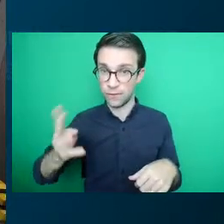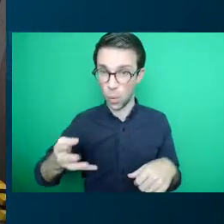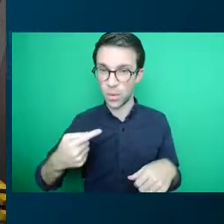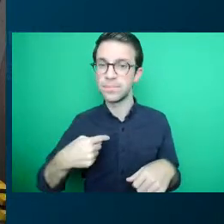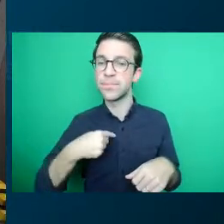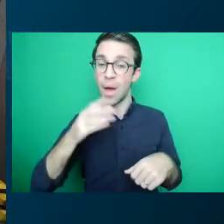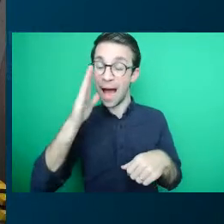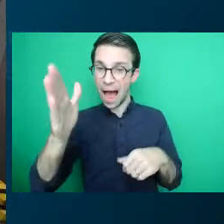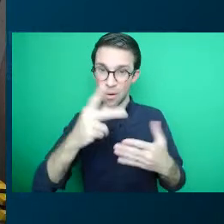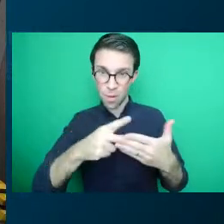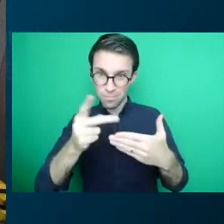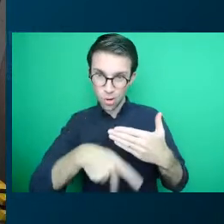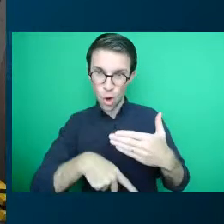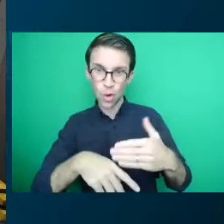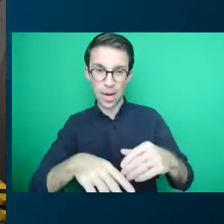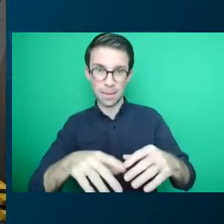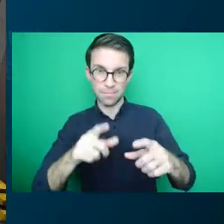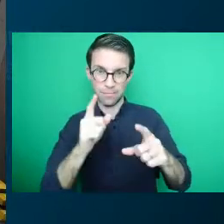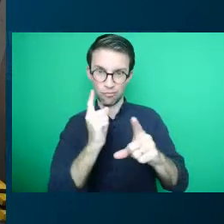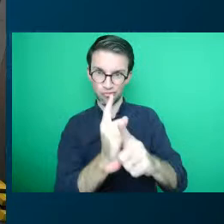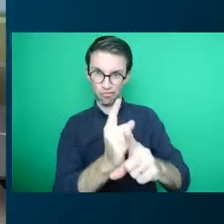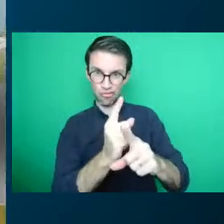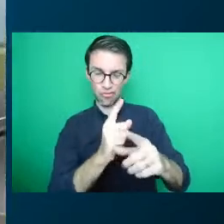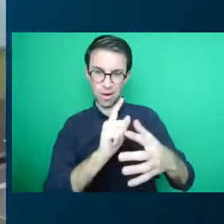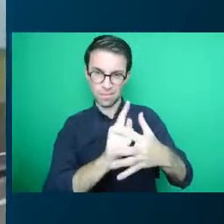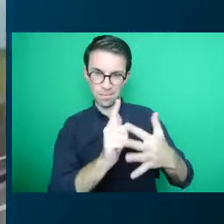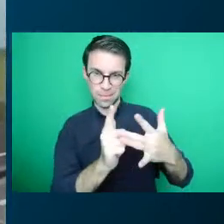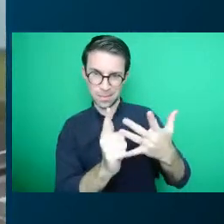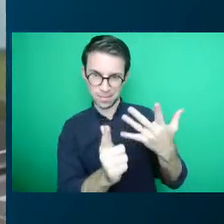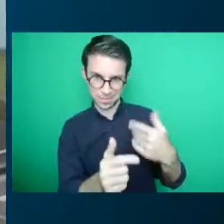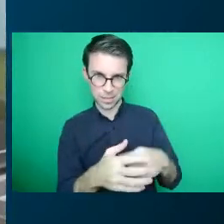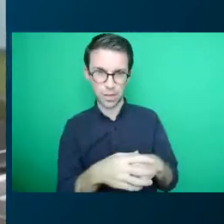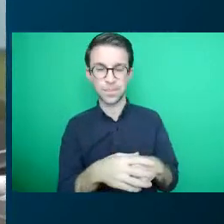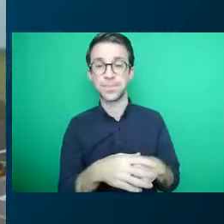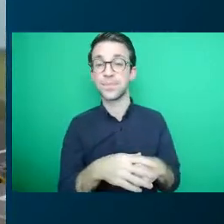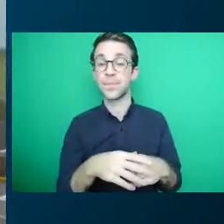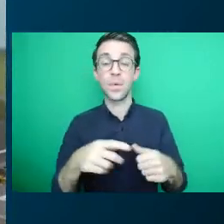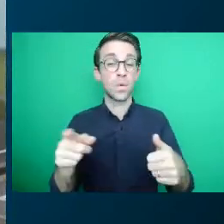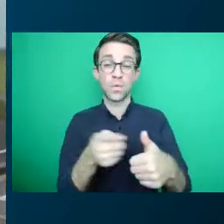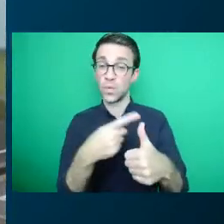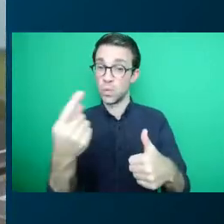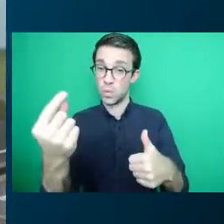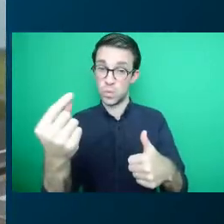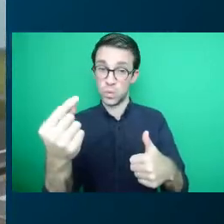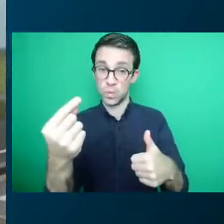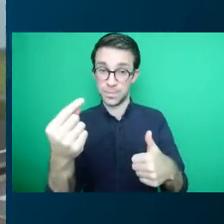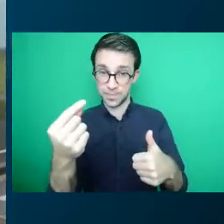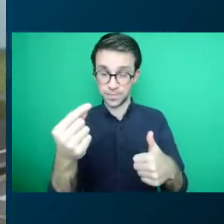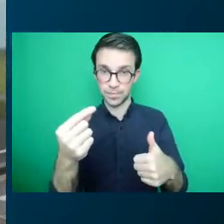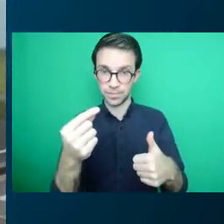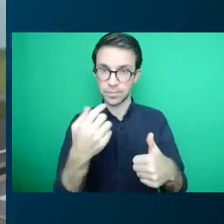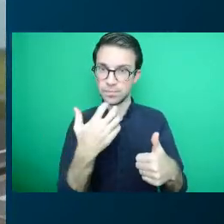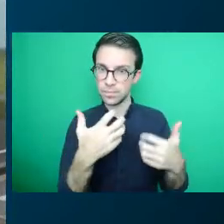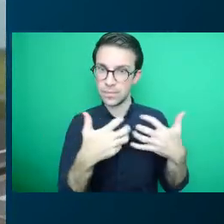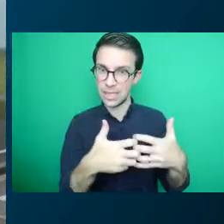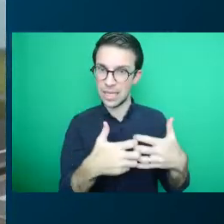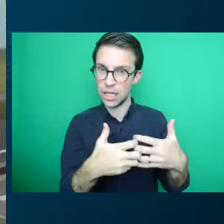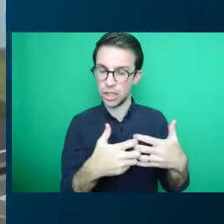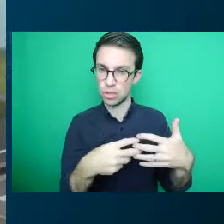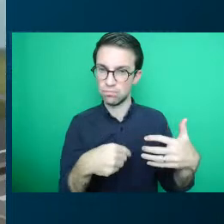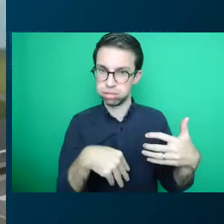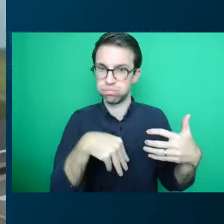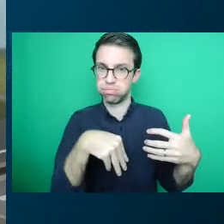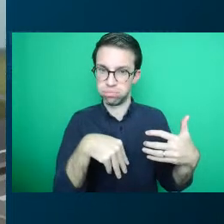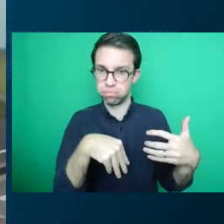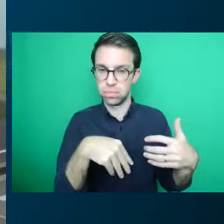do all the steps in the correct order. And we have a couple different steps here, right? Like step 1, we want to light the engine first. So